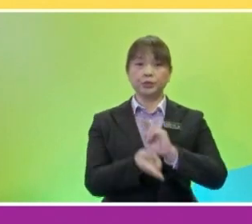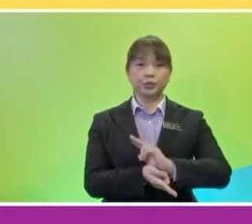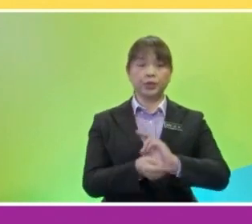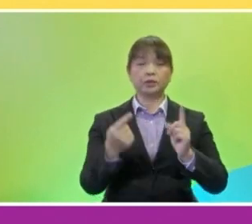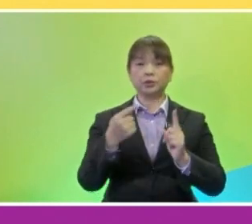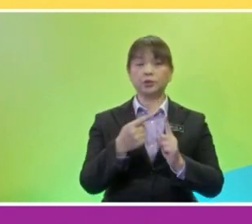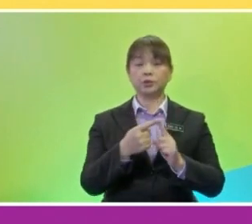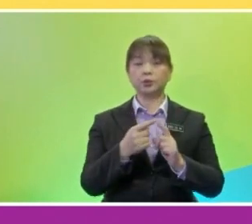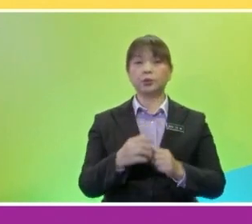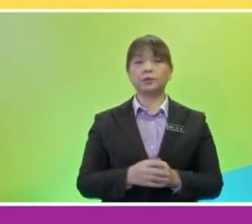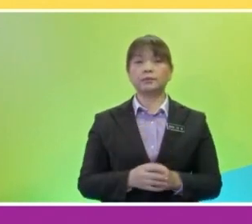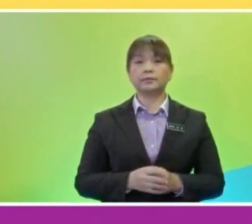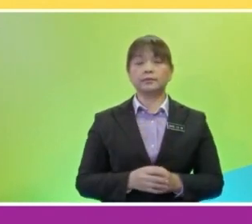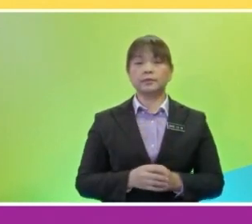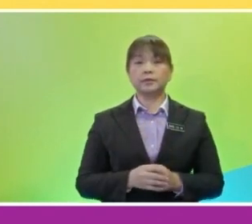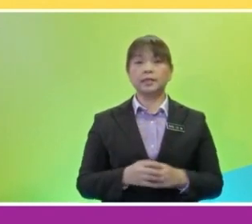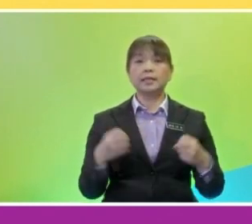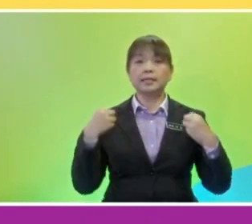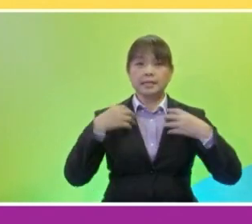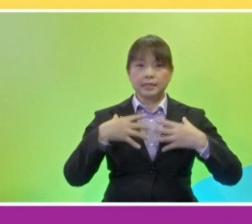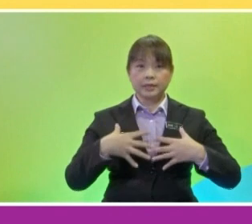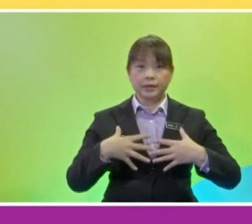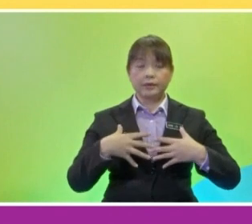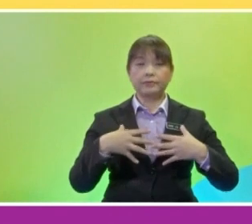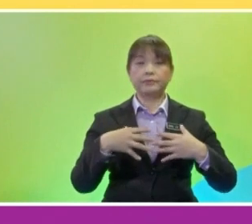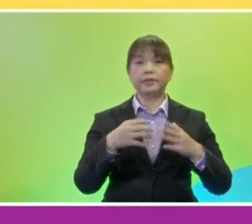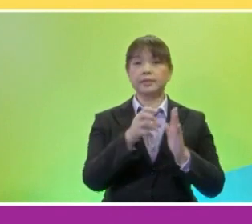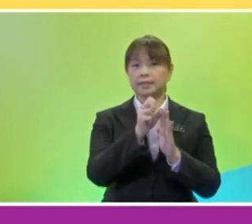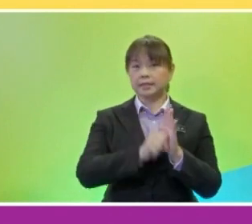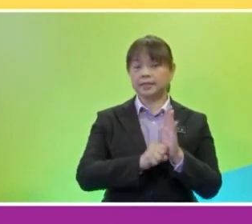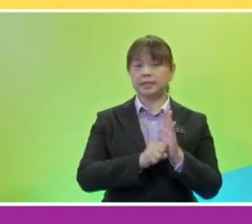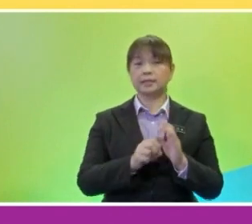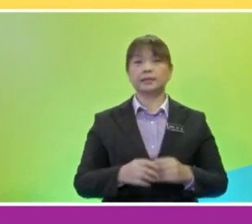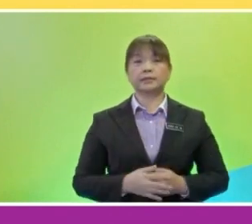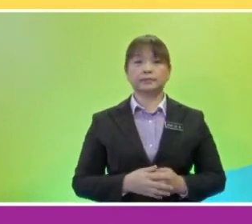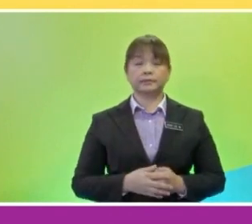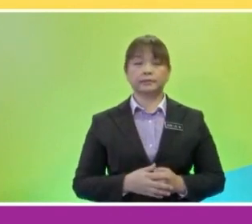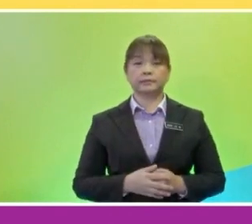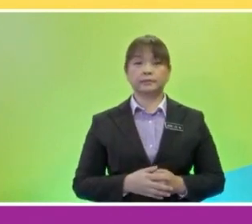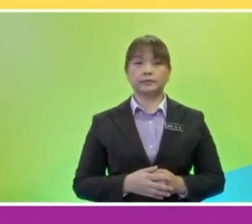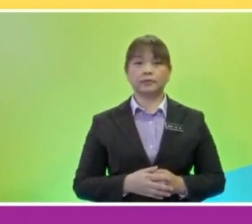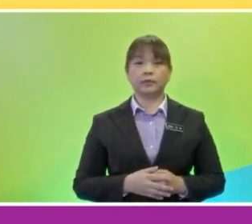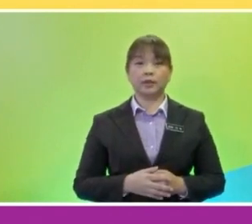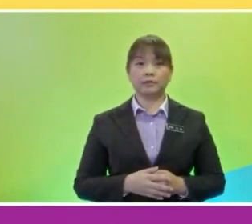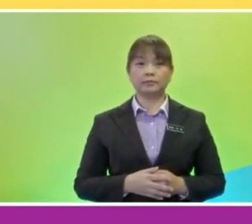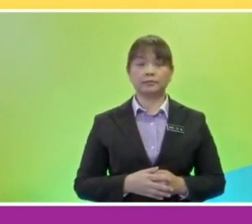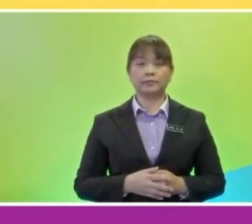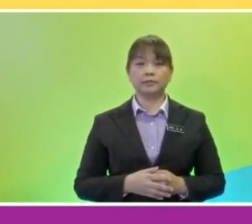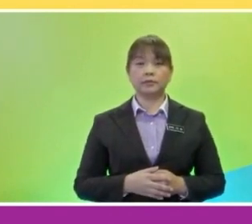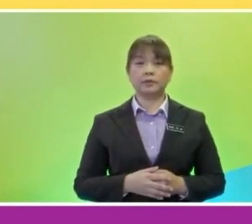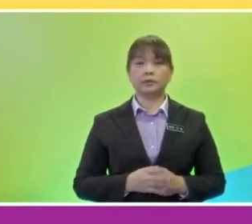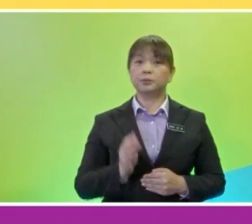fastest. And the highest level for dangerous is the most dangerous. And the highest level for exciting is the